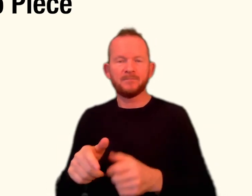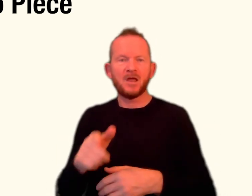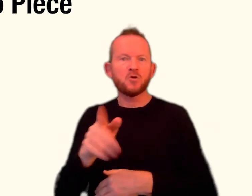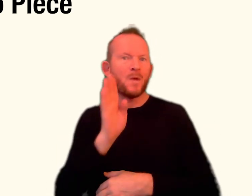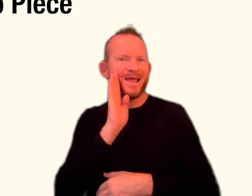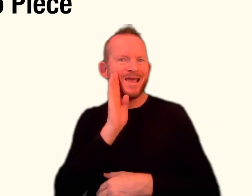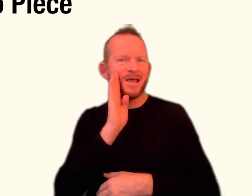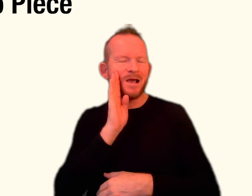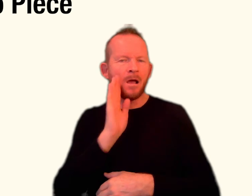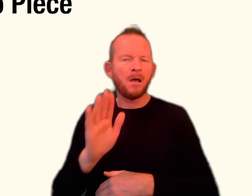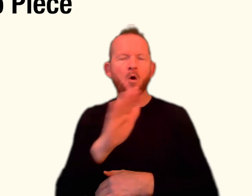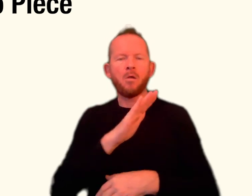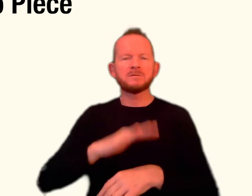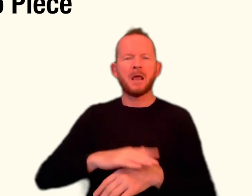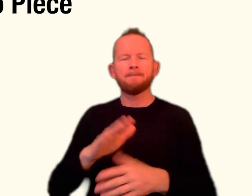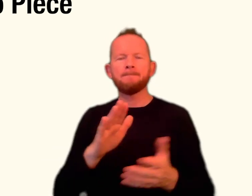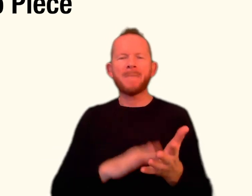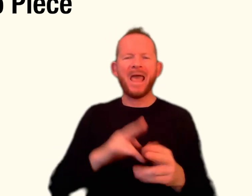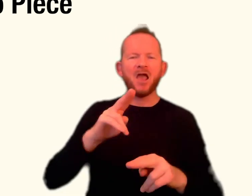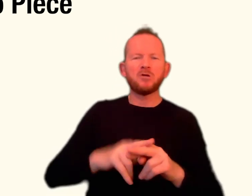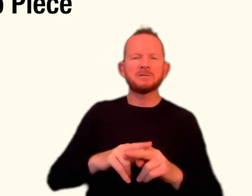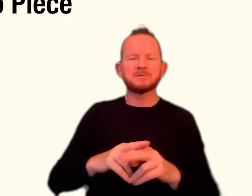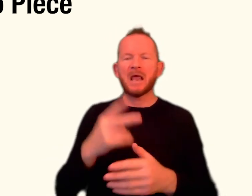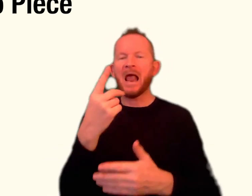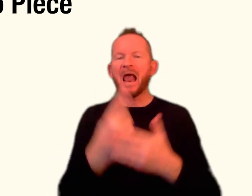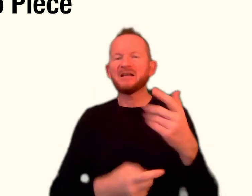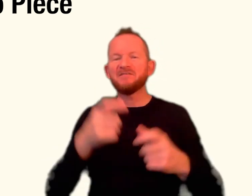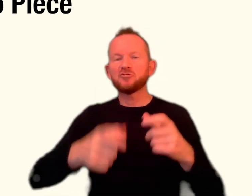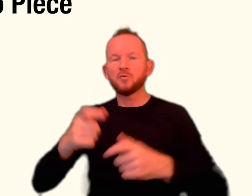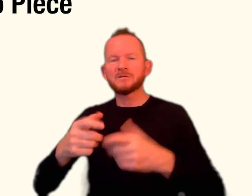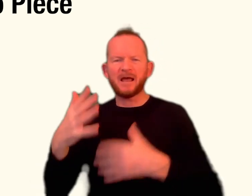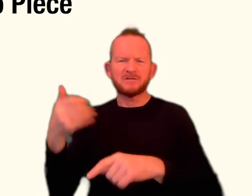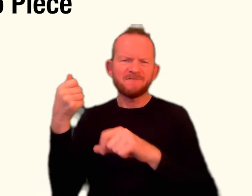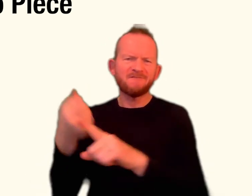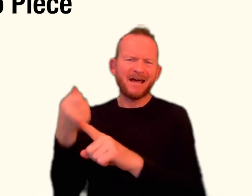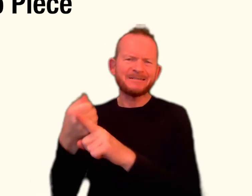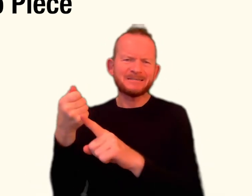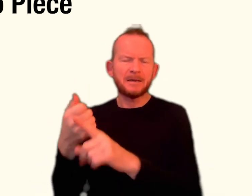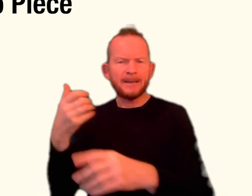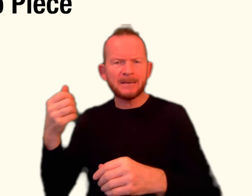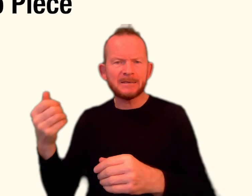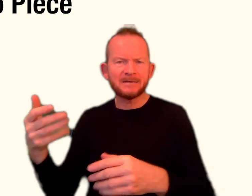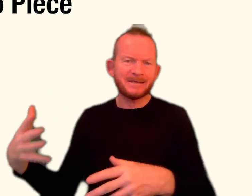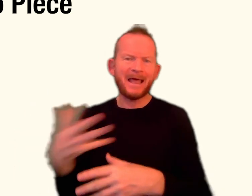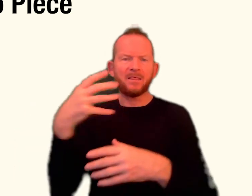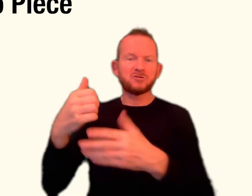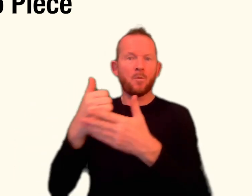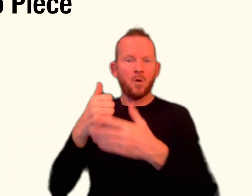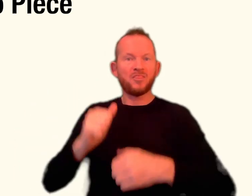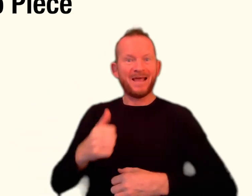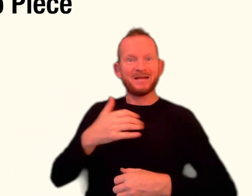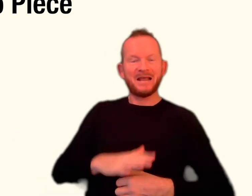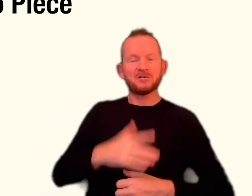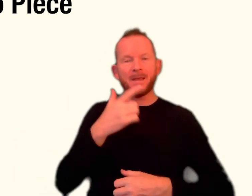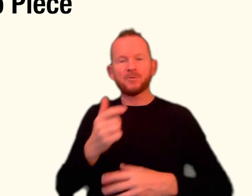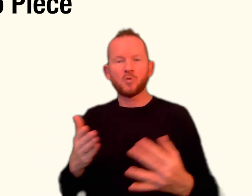all the time about parents, about individuals having to fight to get the support they need to be able to